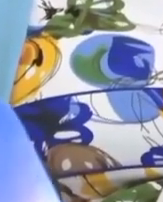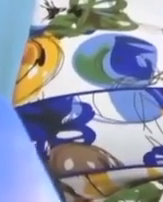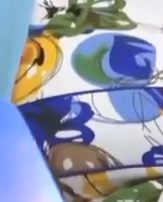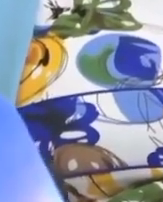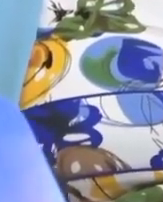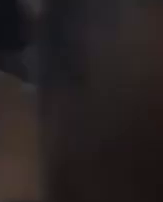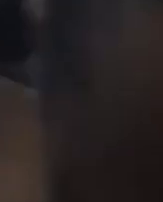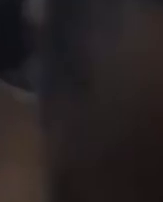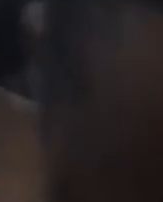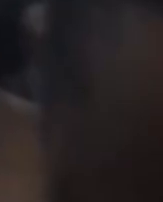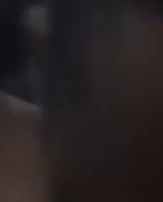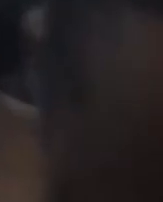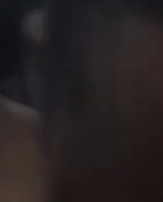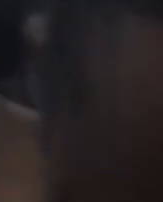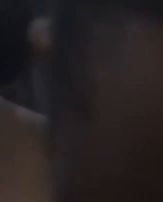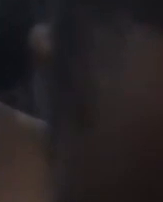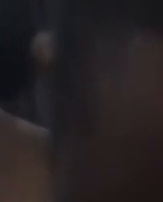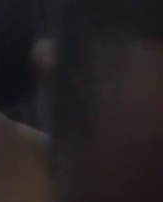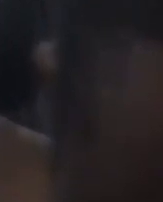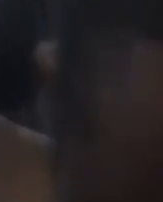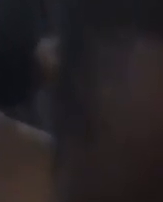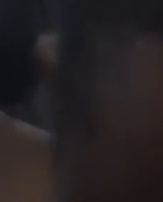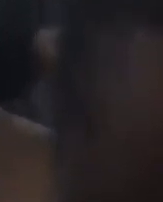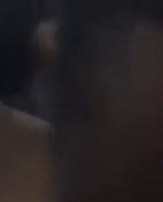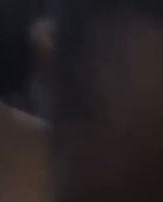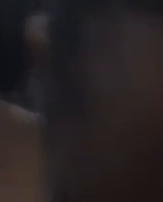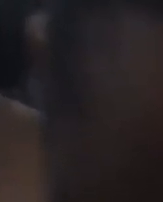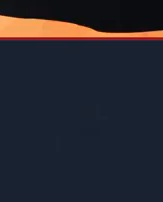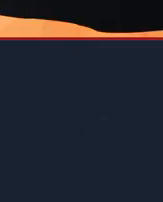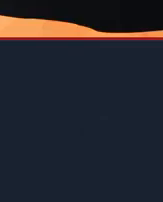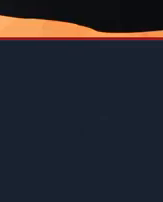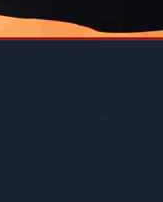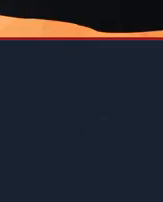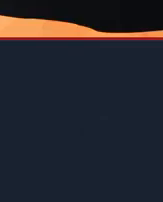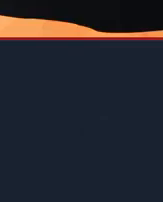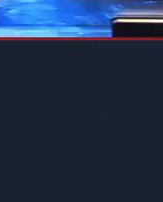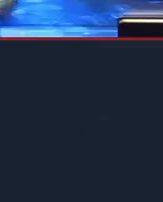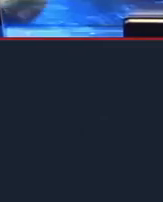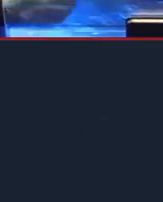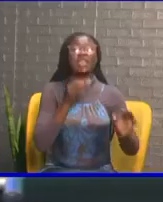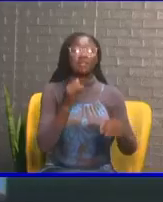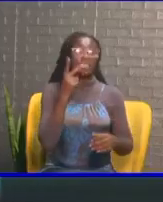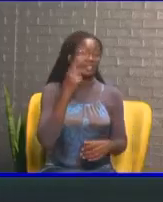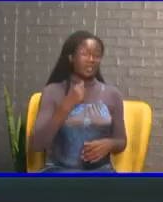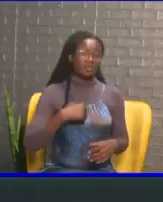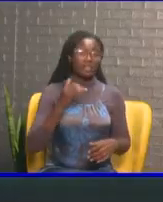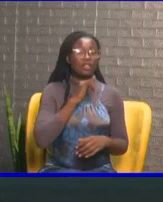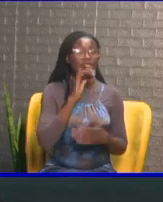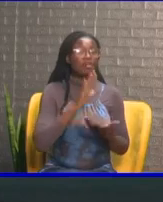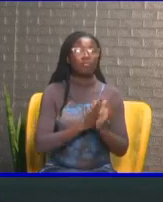loved, he said they can handle this. If they see me, they won't be angry.